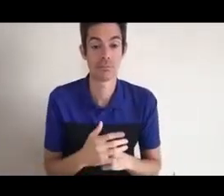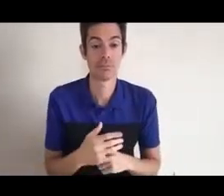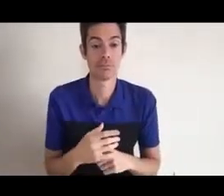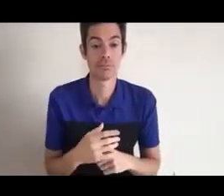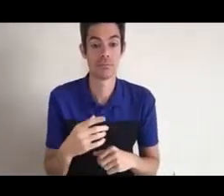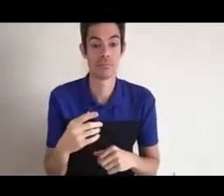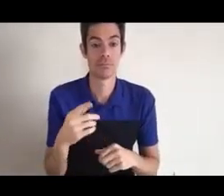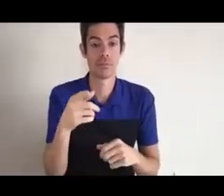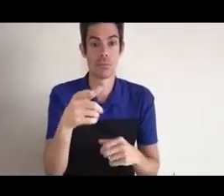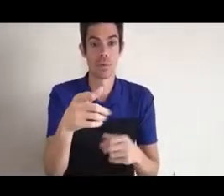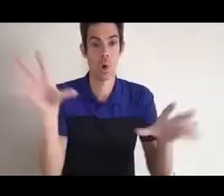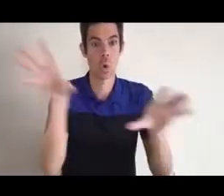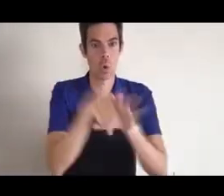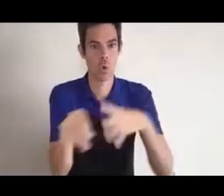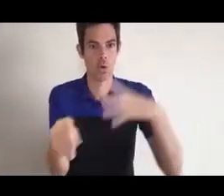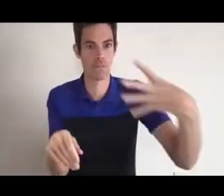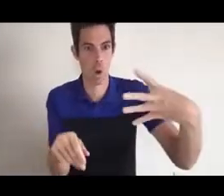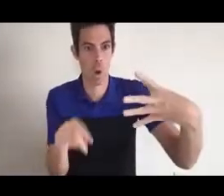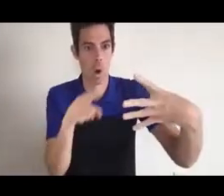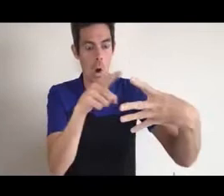sentence